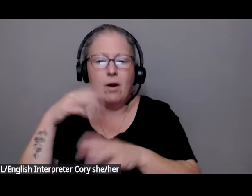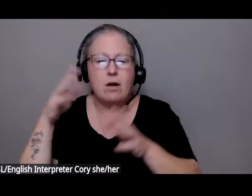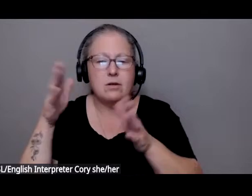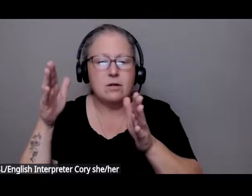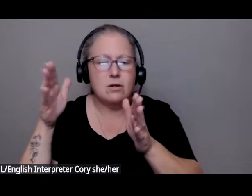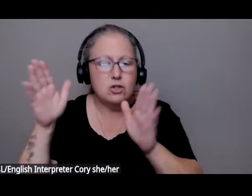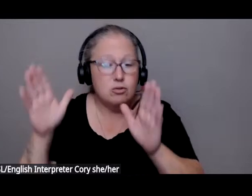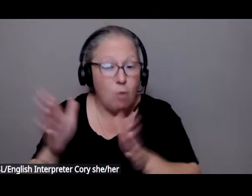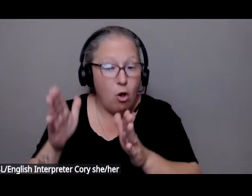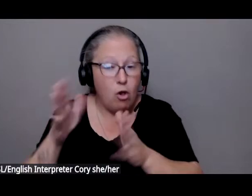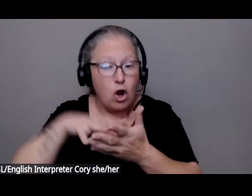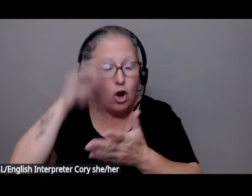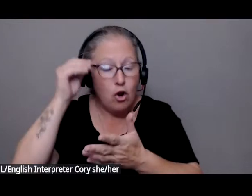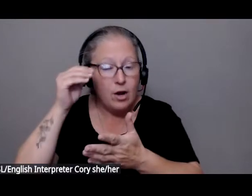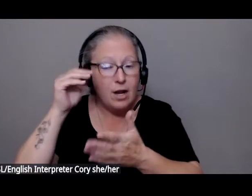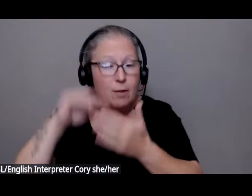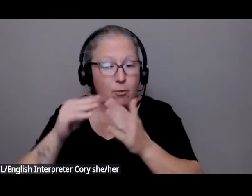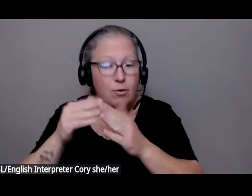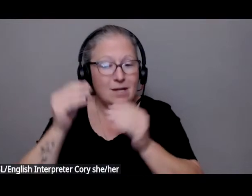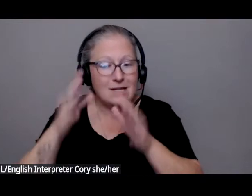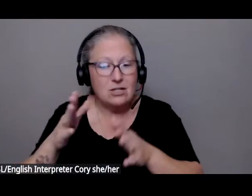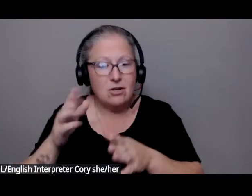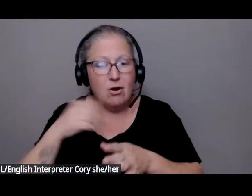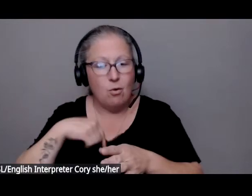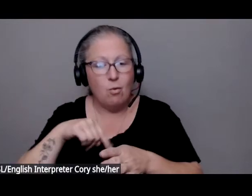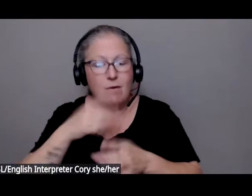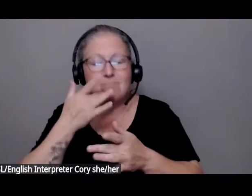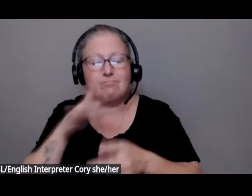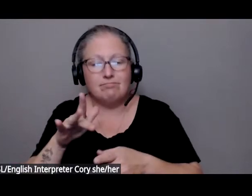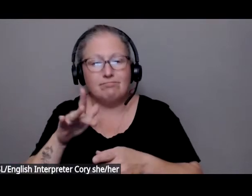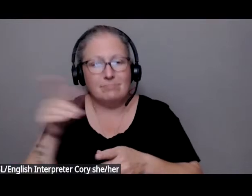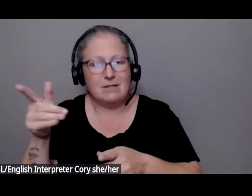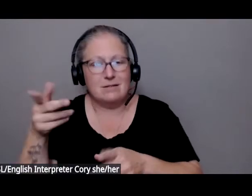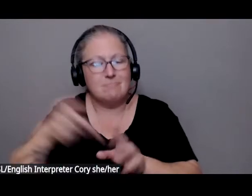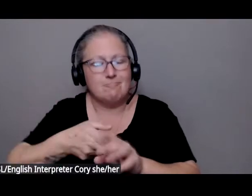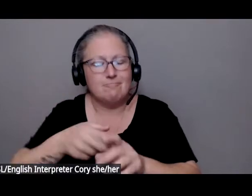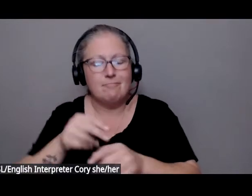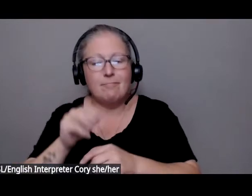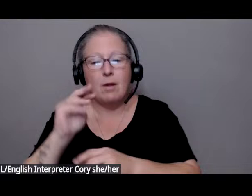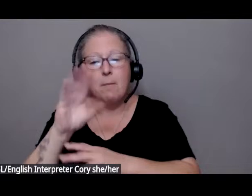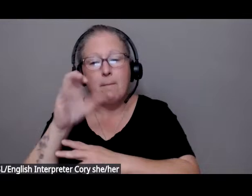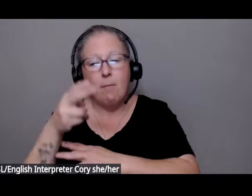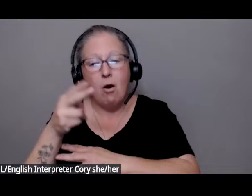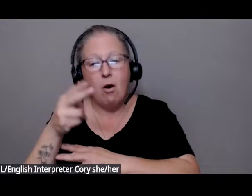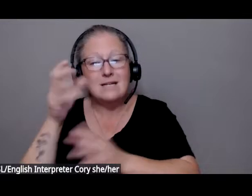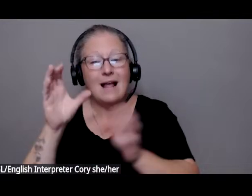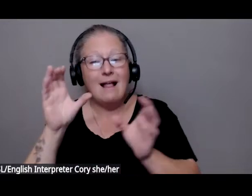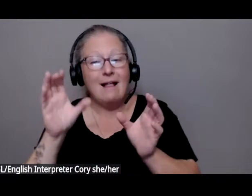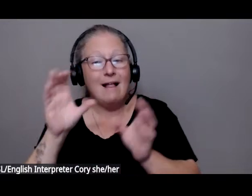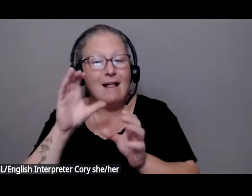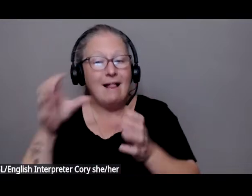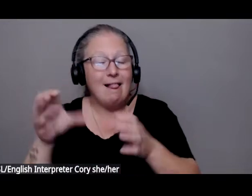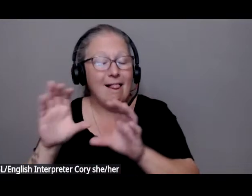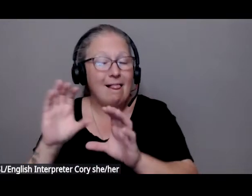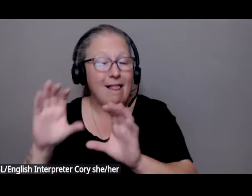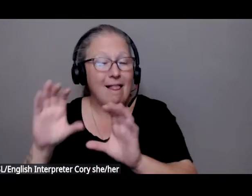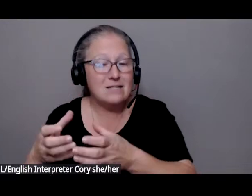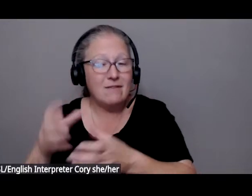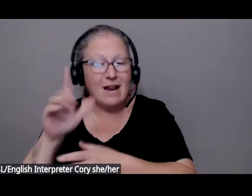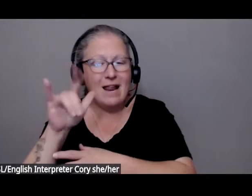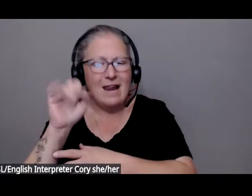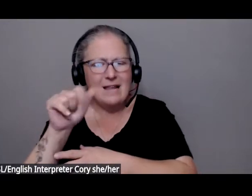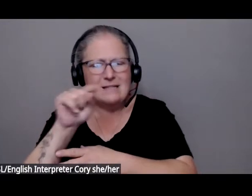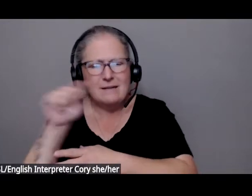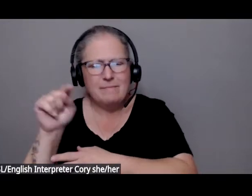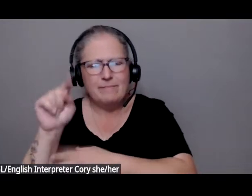so fortunate that he is a knight." Our March classified Golden Apple recipient was Lisa Yakushi, our